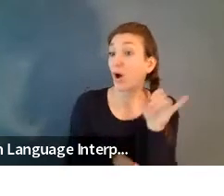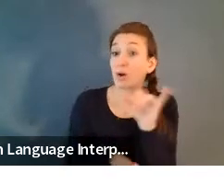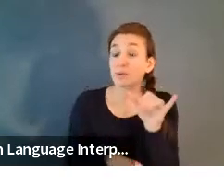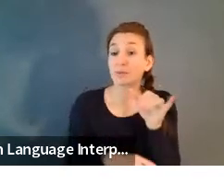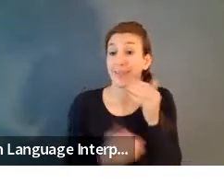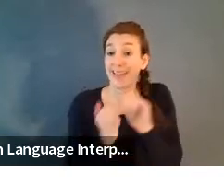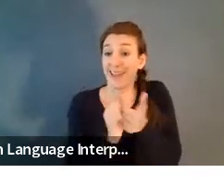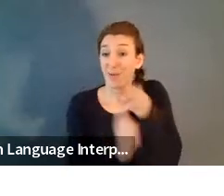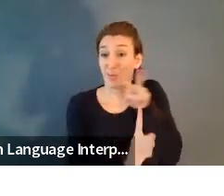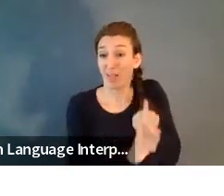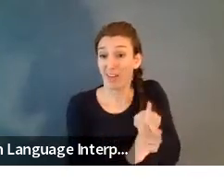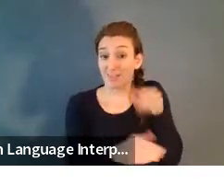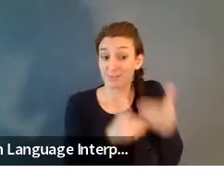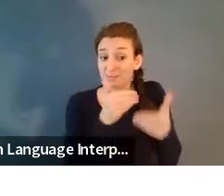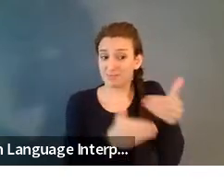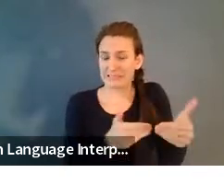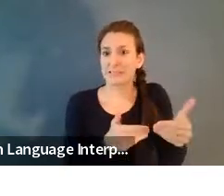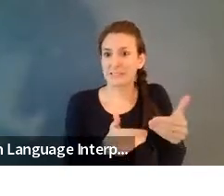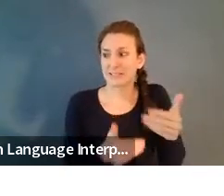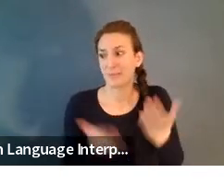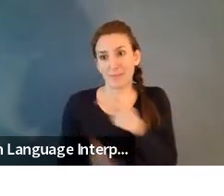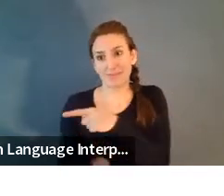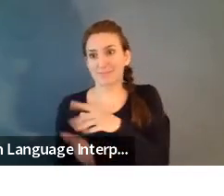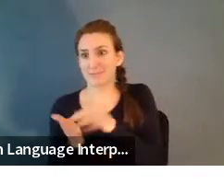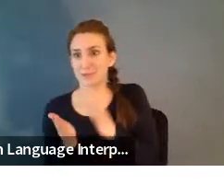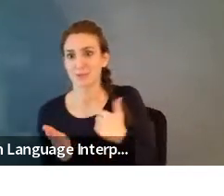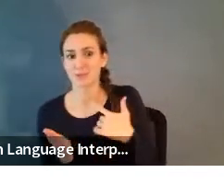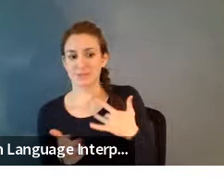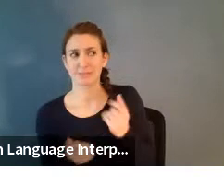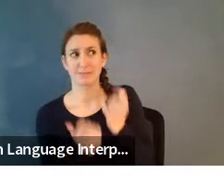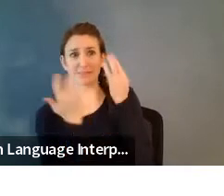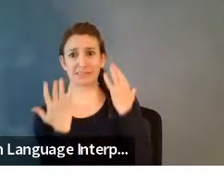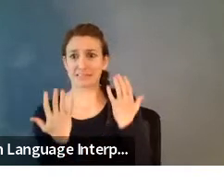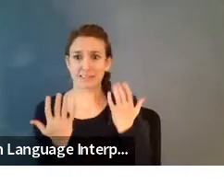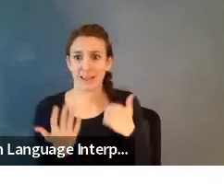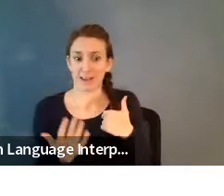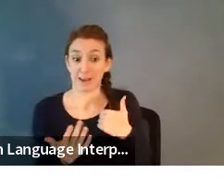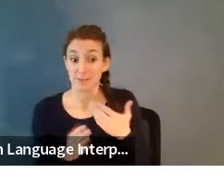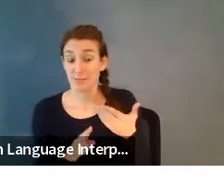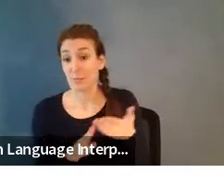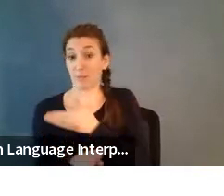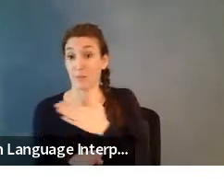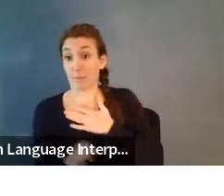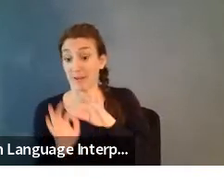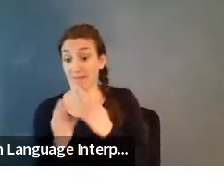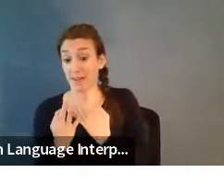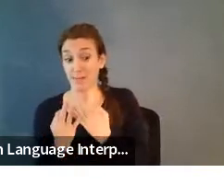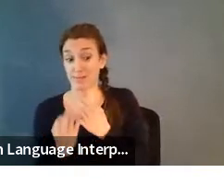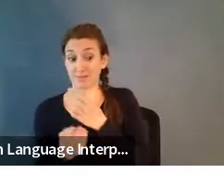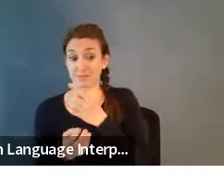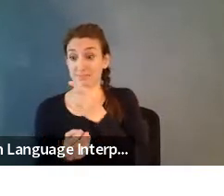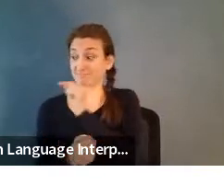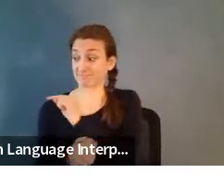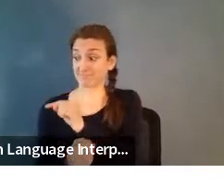so overwhelming sometimes for our students, which the majority of them are first generation. They don't have anybody in their family that went through this process